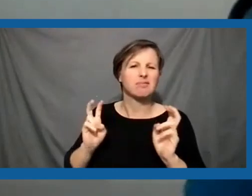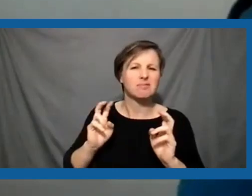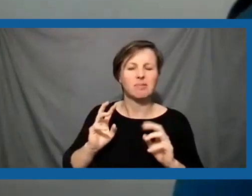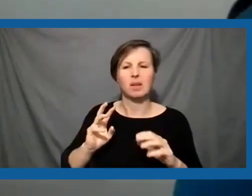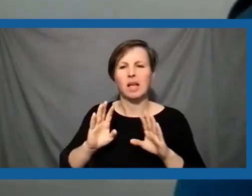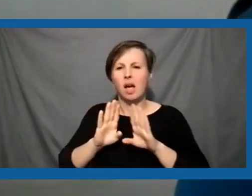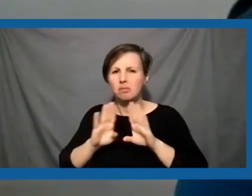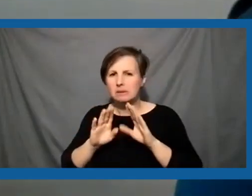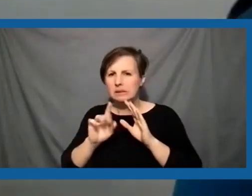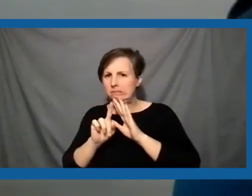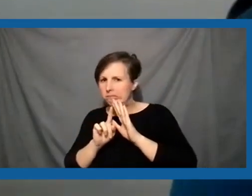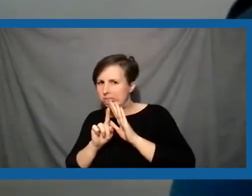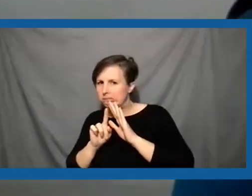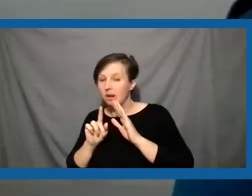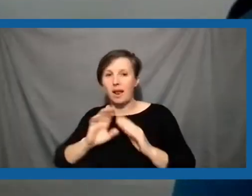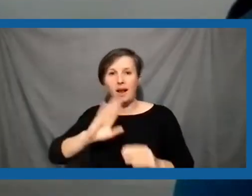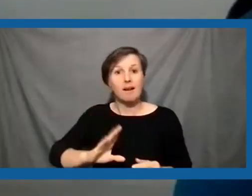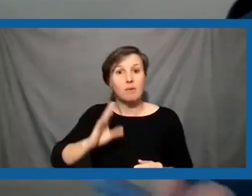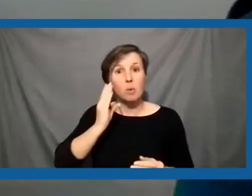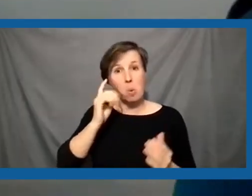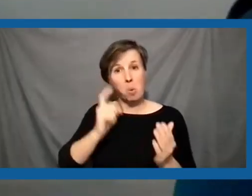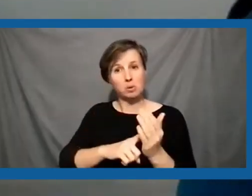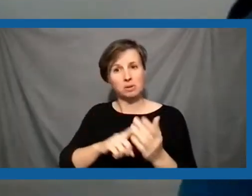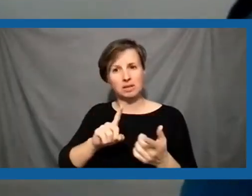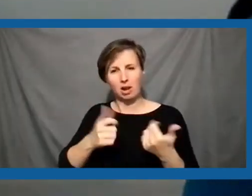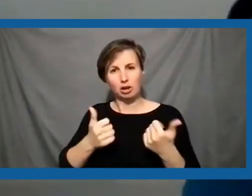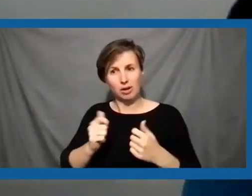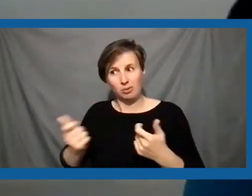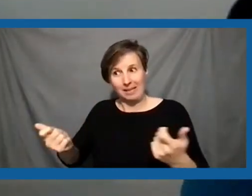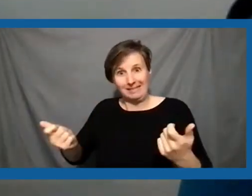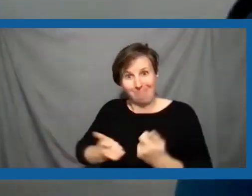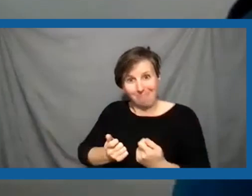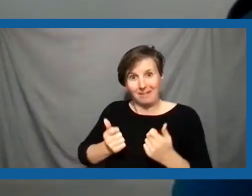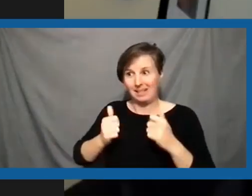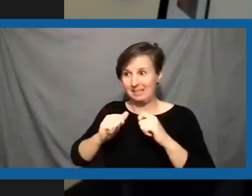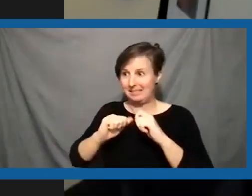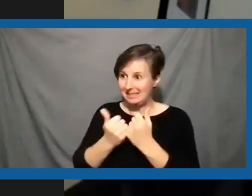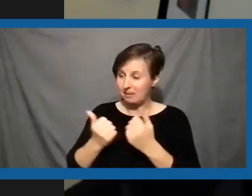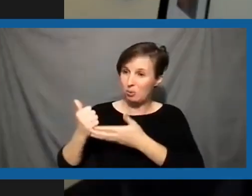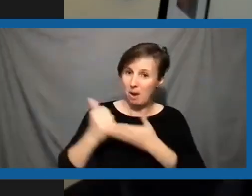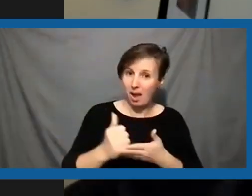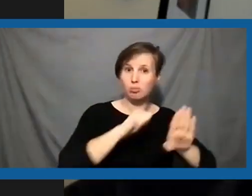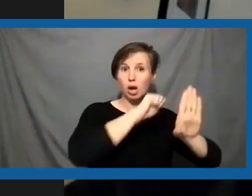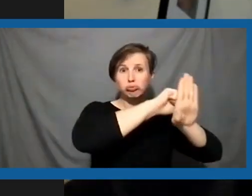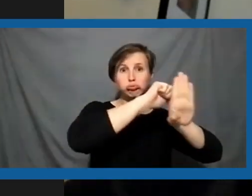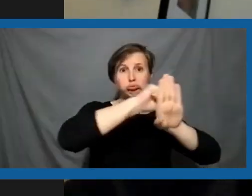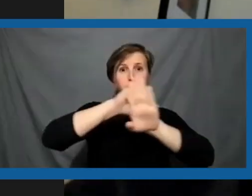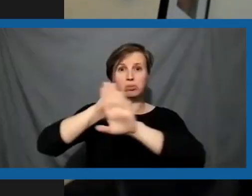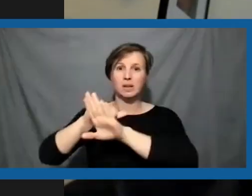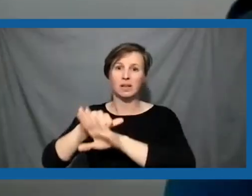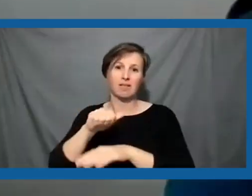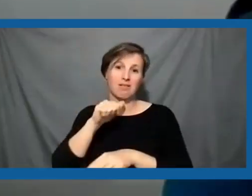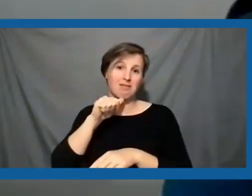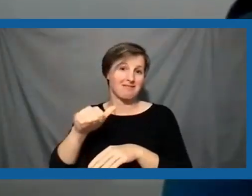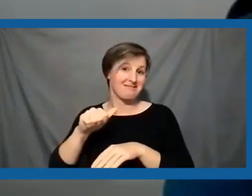I've never noticed that more until I tried to get a team together to go canvas for me or nope. In the non-native areas,